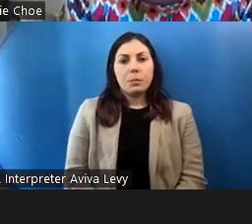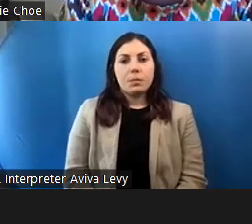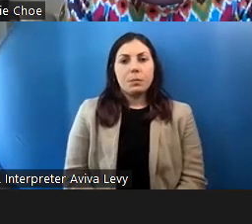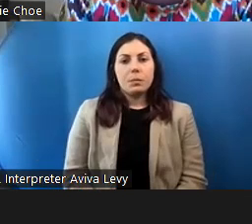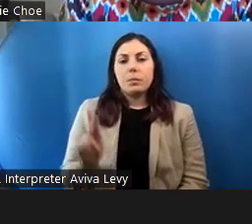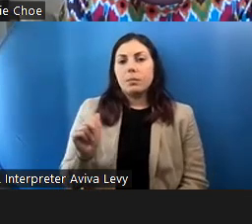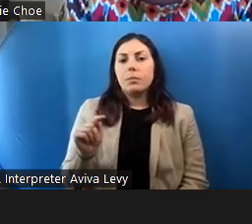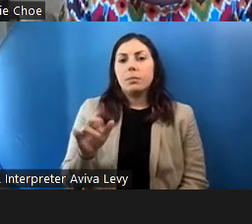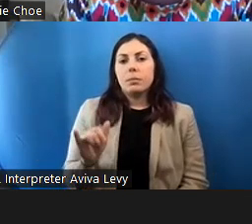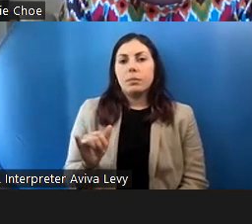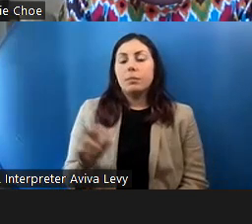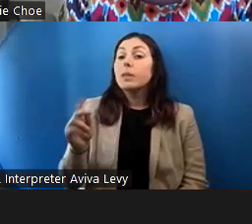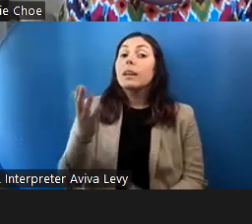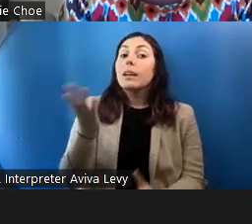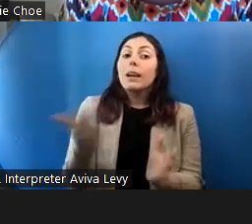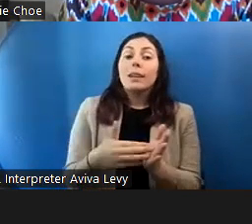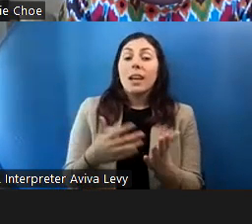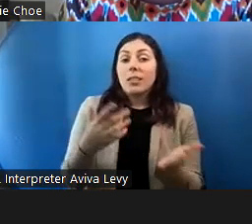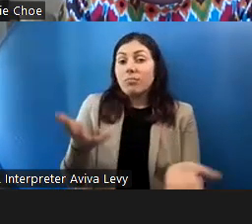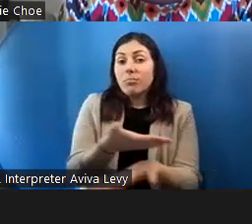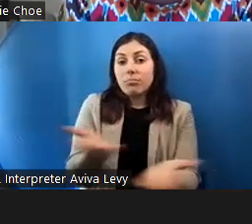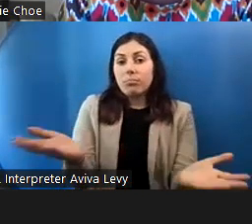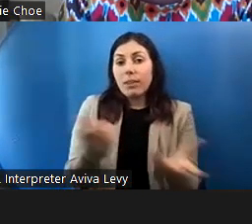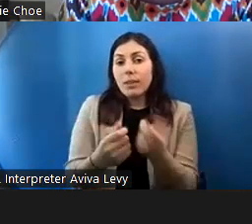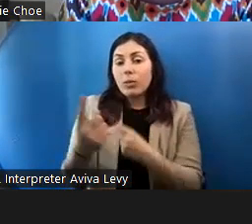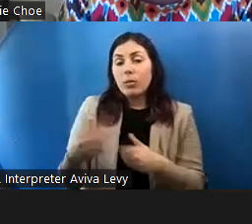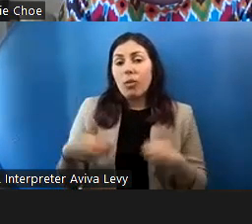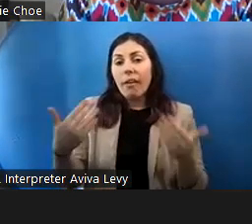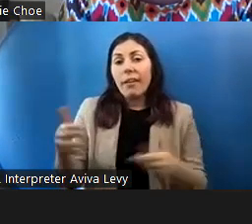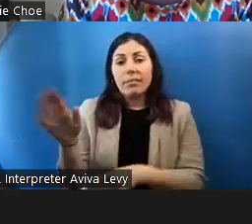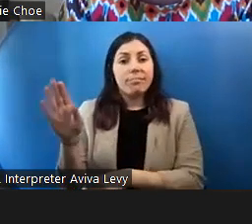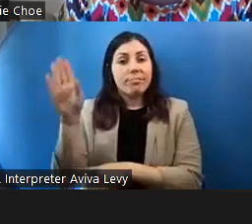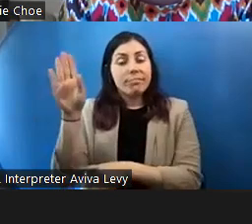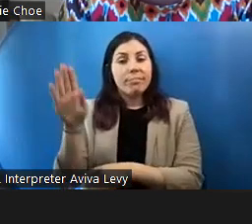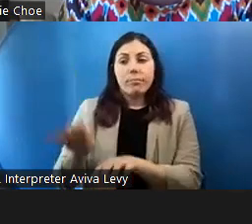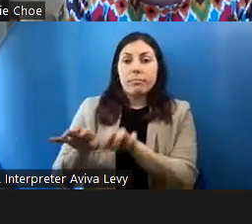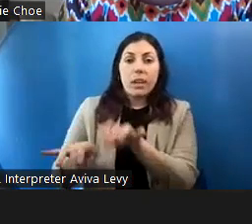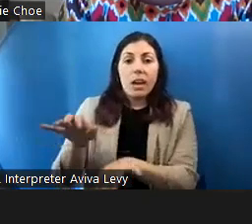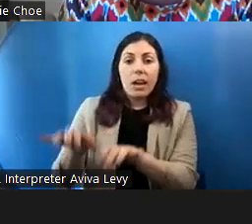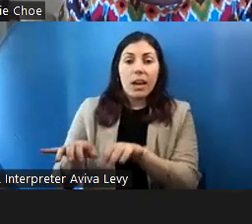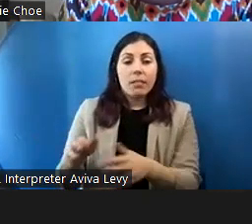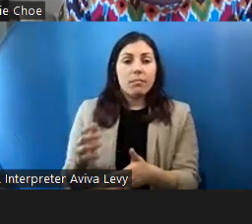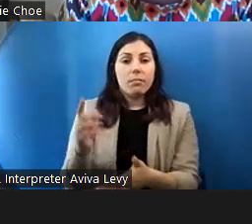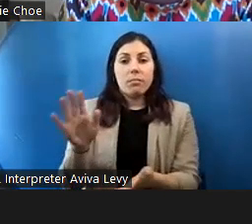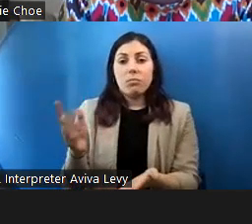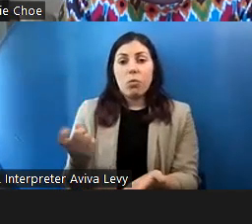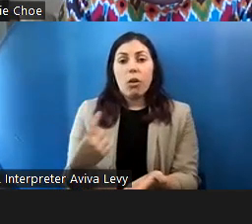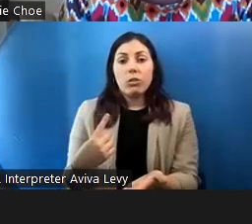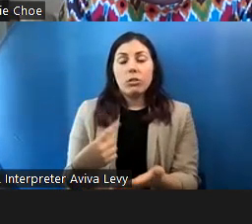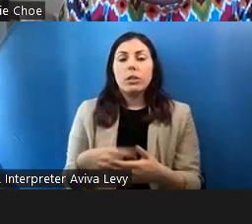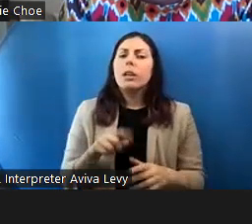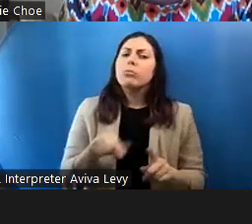Okay, again, I'd like to invite people to raise hands or put questions in the chat box. And